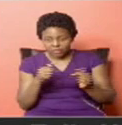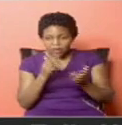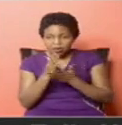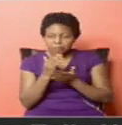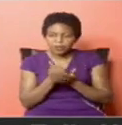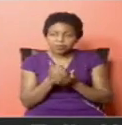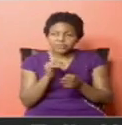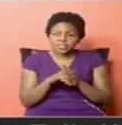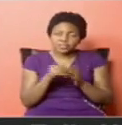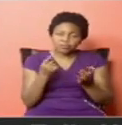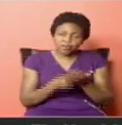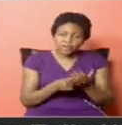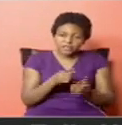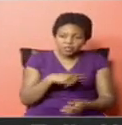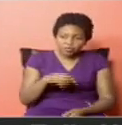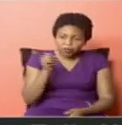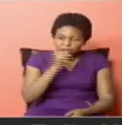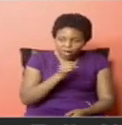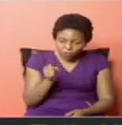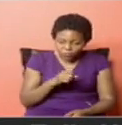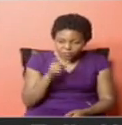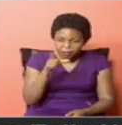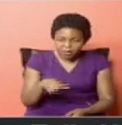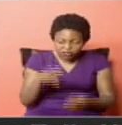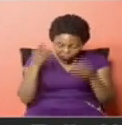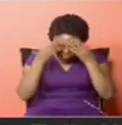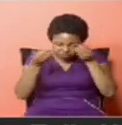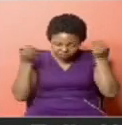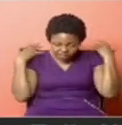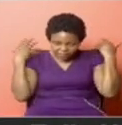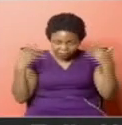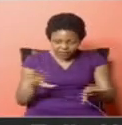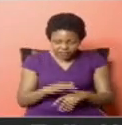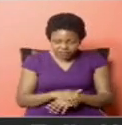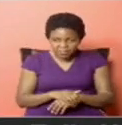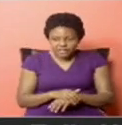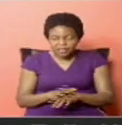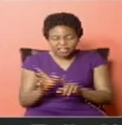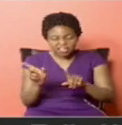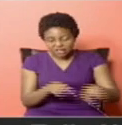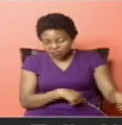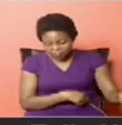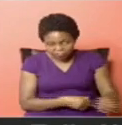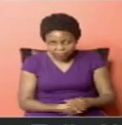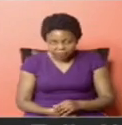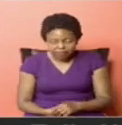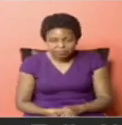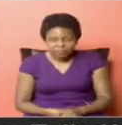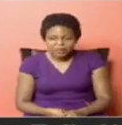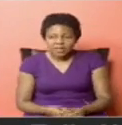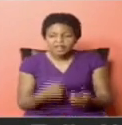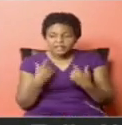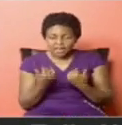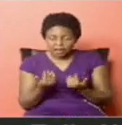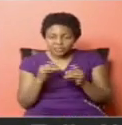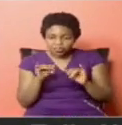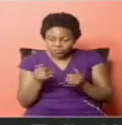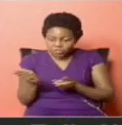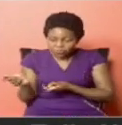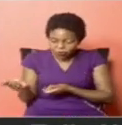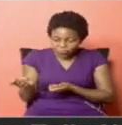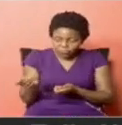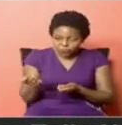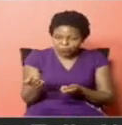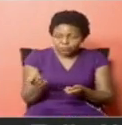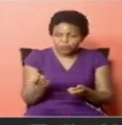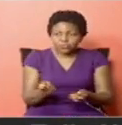Uganda, we the older persons are the forgotten species. We were left behind. We are just now trying to find our